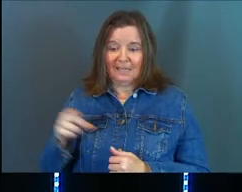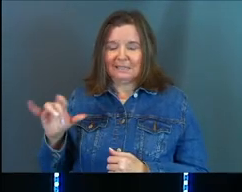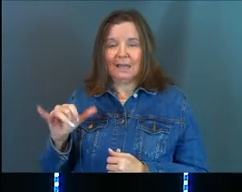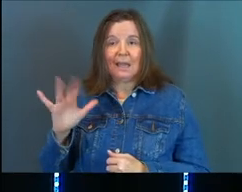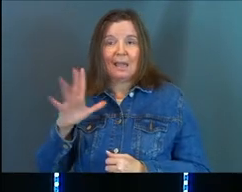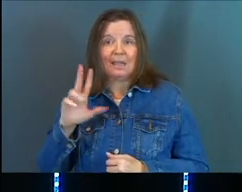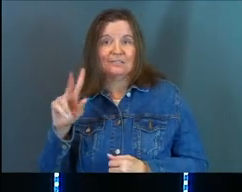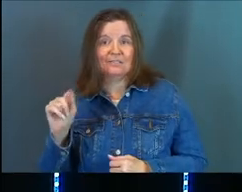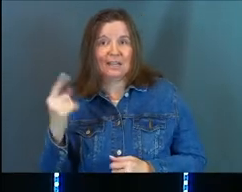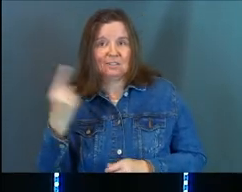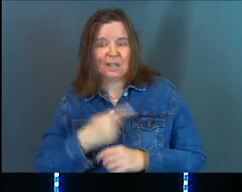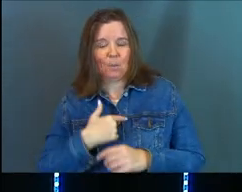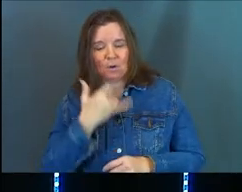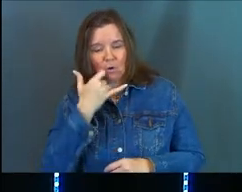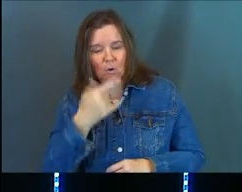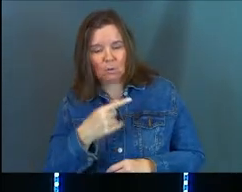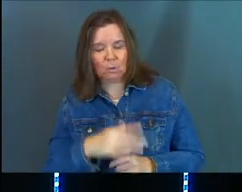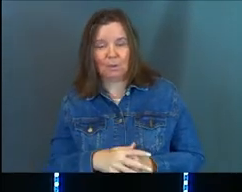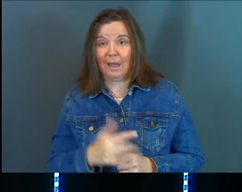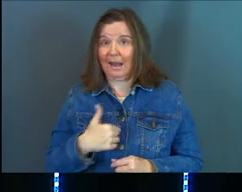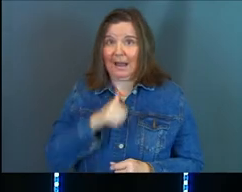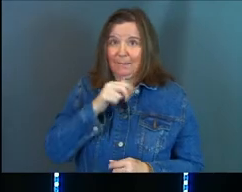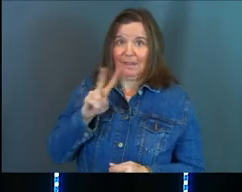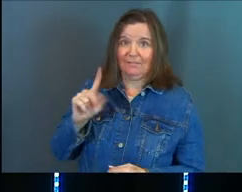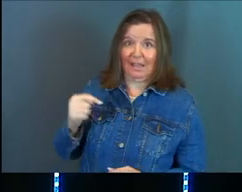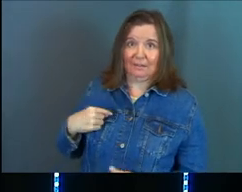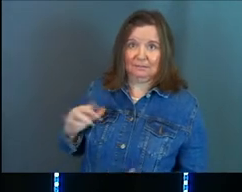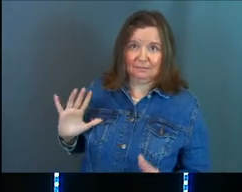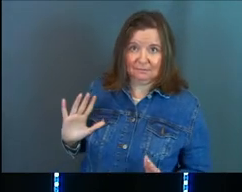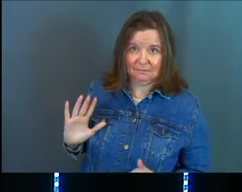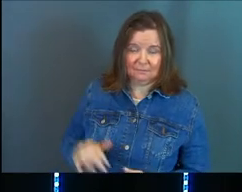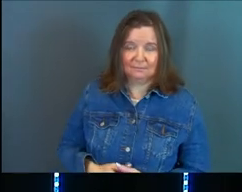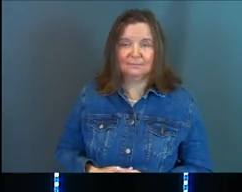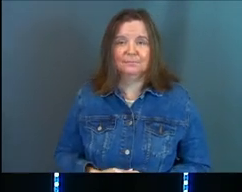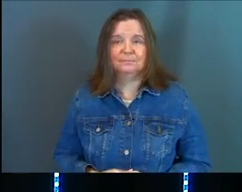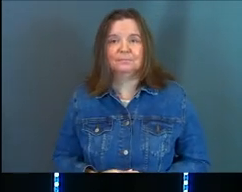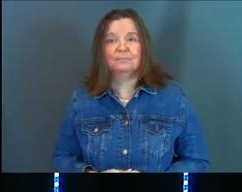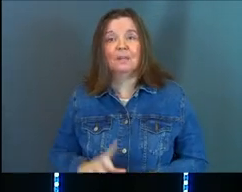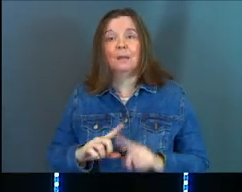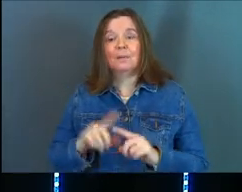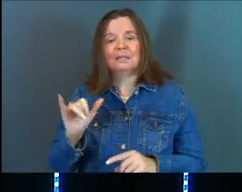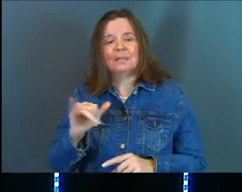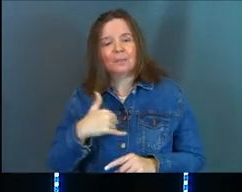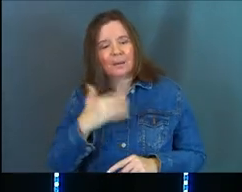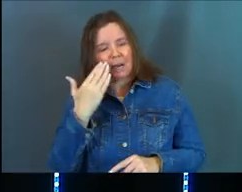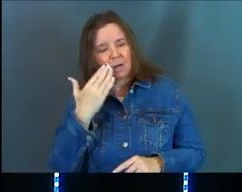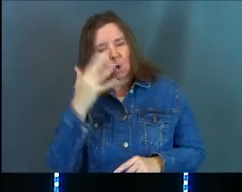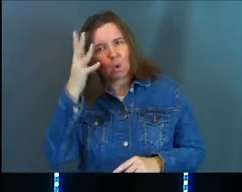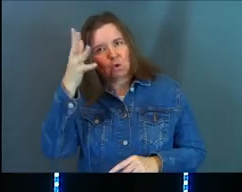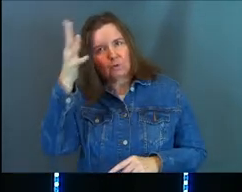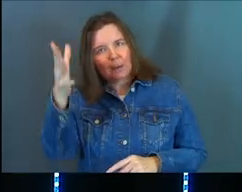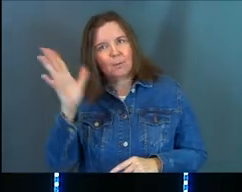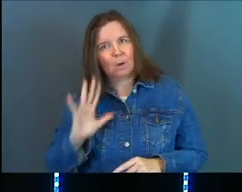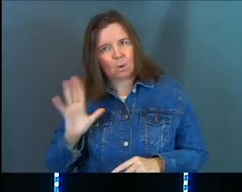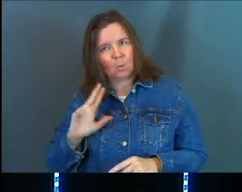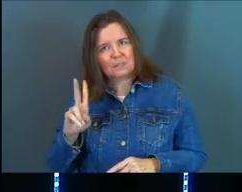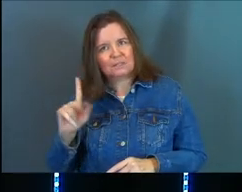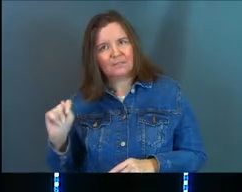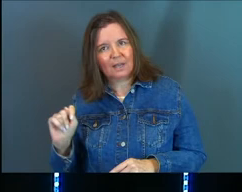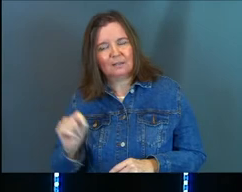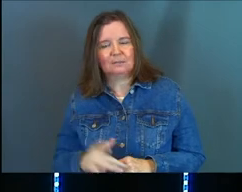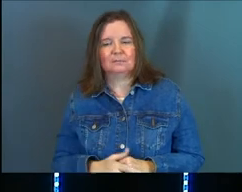he's like, hey, it's Veterans Day, Dad. I wanted to give you a call, and I'm not a veteran. But he's like, but I know Grandpa was a